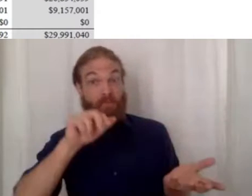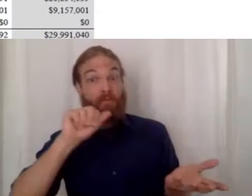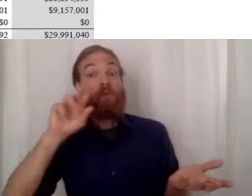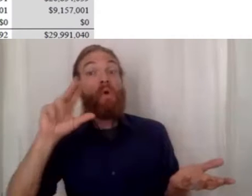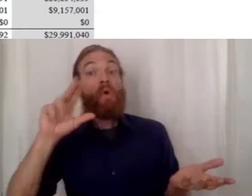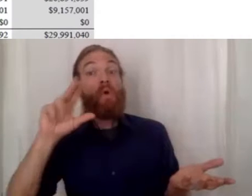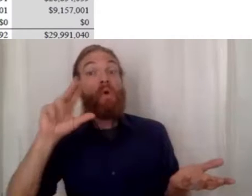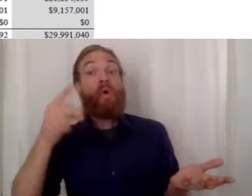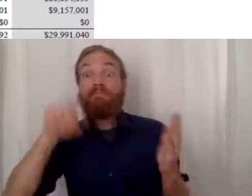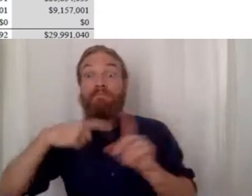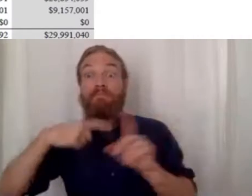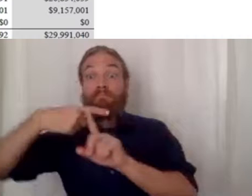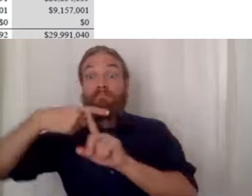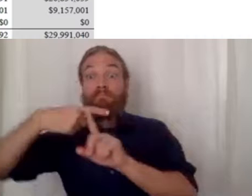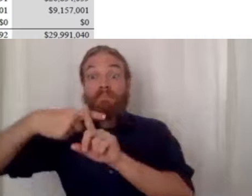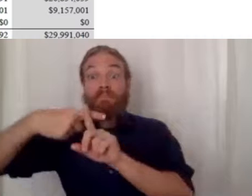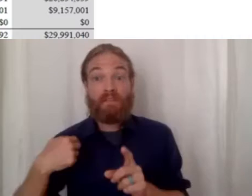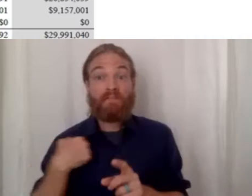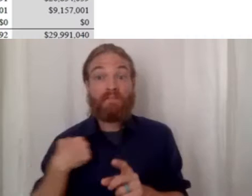of